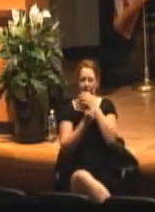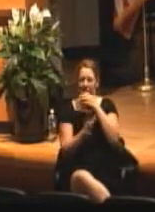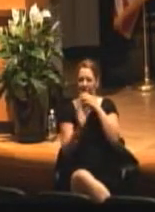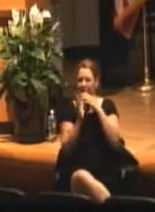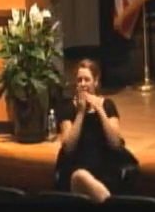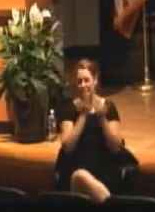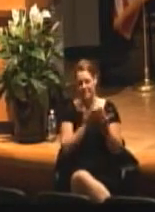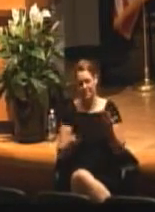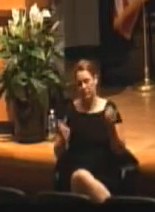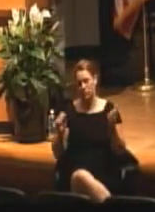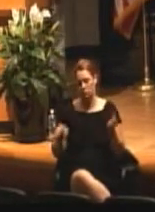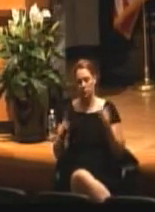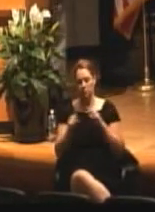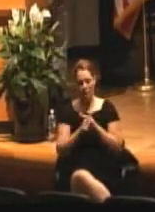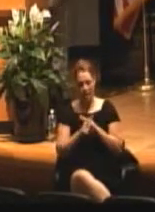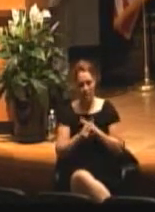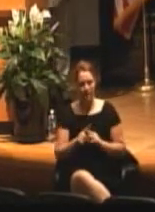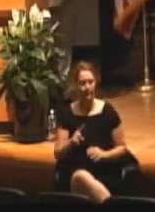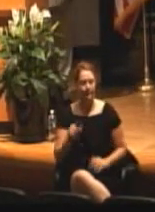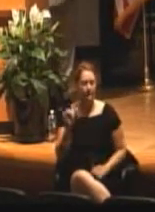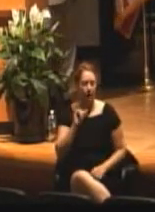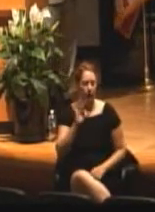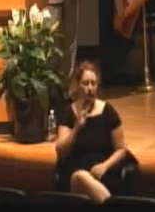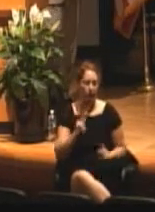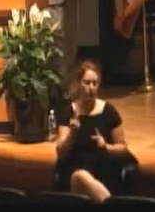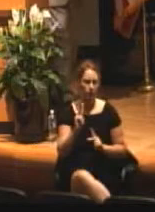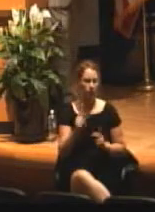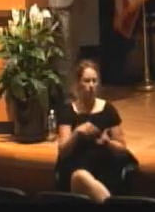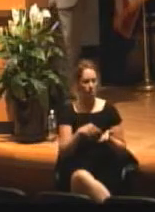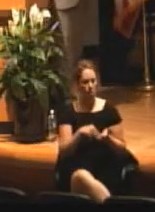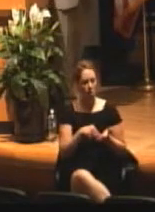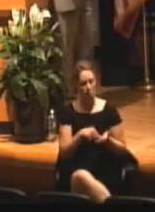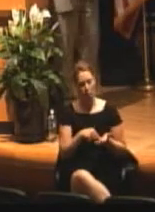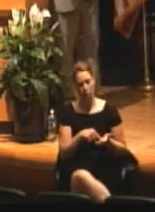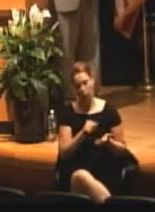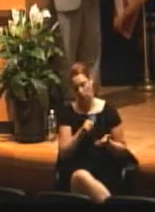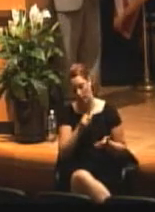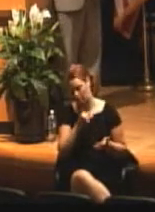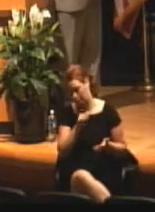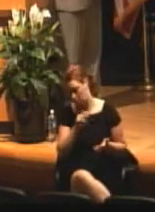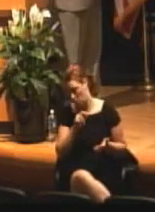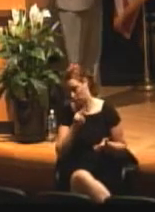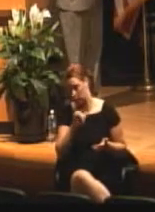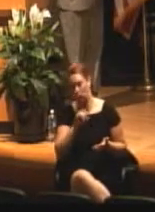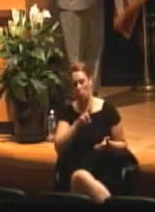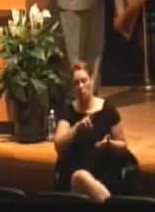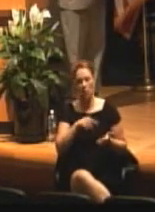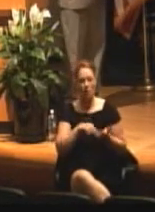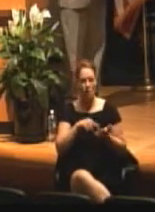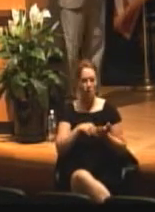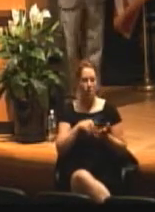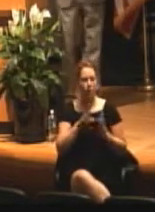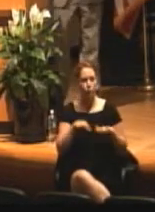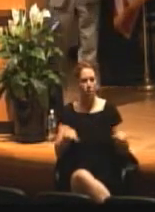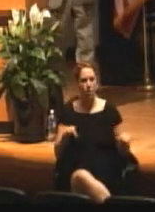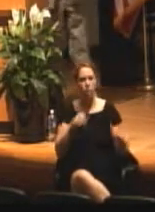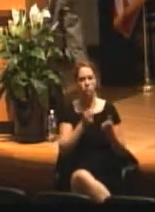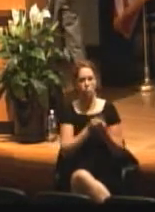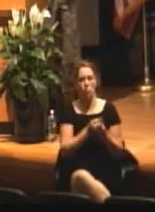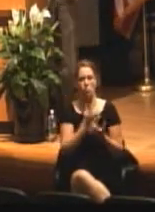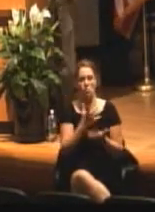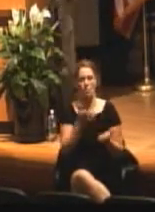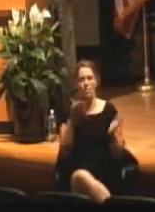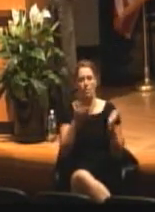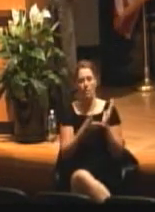Sometimes we'll see cell bills or if people owe alimony or child support or whatever it might be, some of those debts come into play on there. But we'd want to go through,